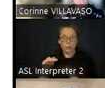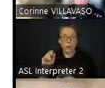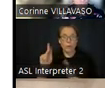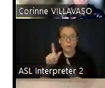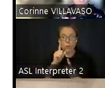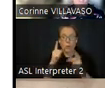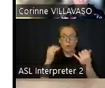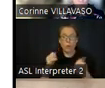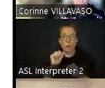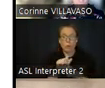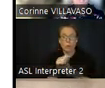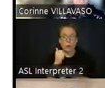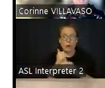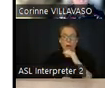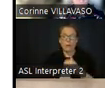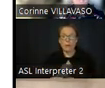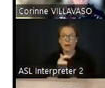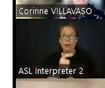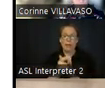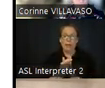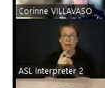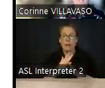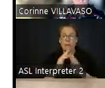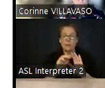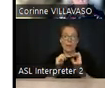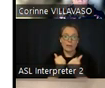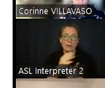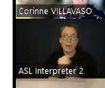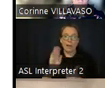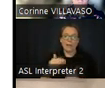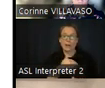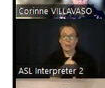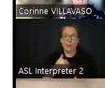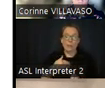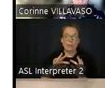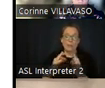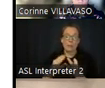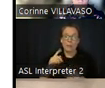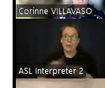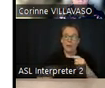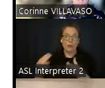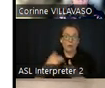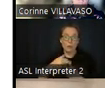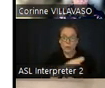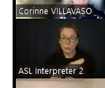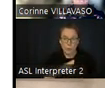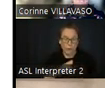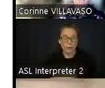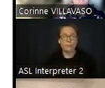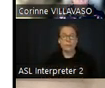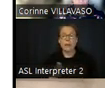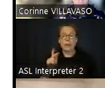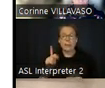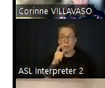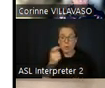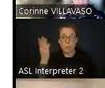employed by a law enforcement agency and their immediate family members are not eligible for service on the board. People who were formerly employed